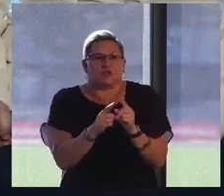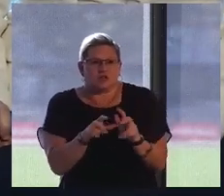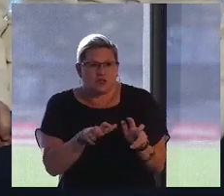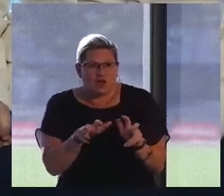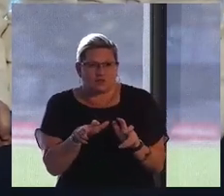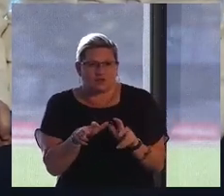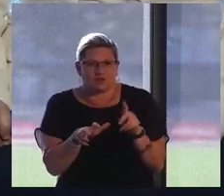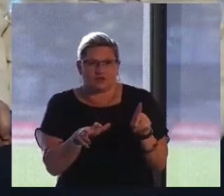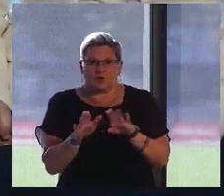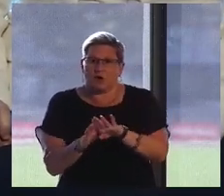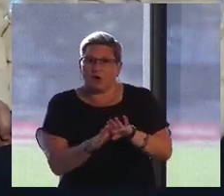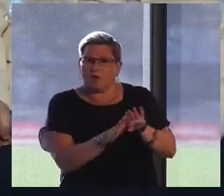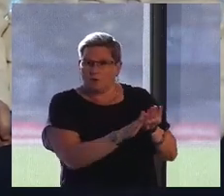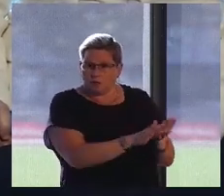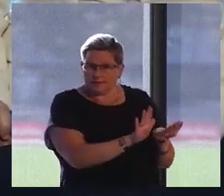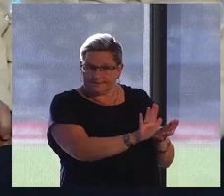that this morning,